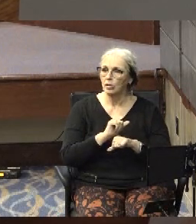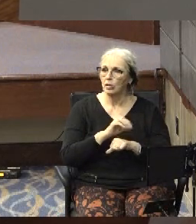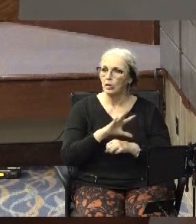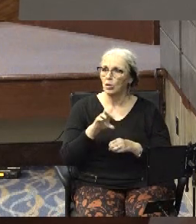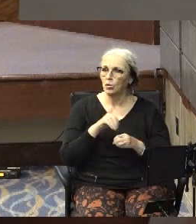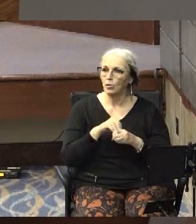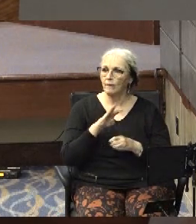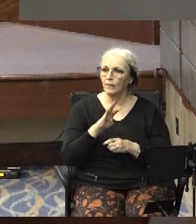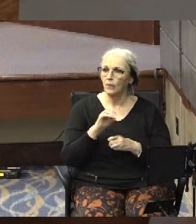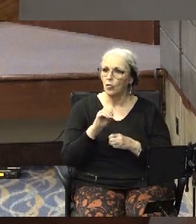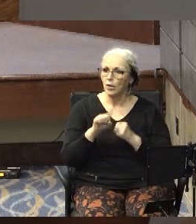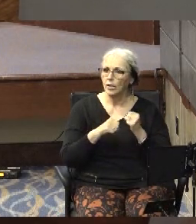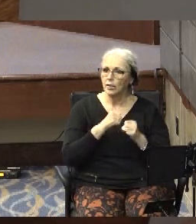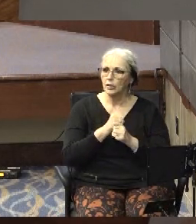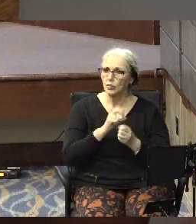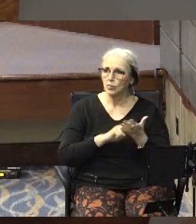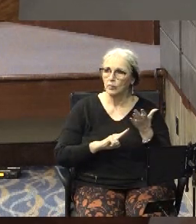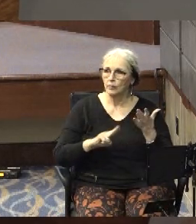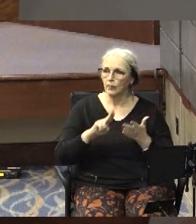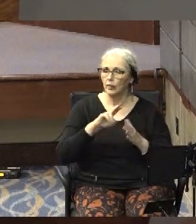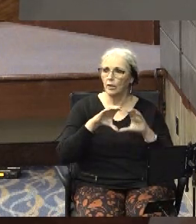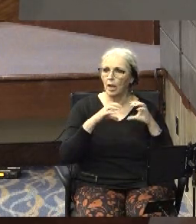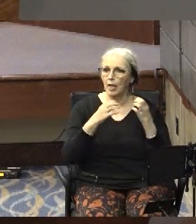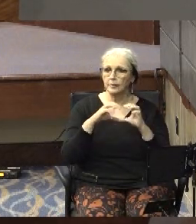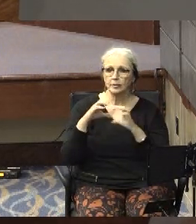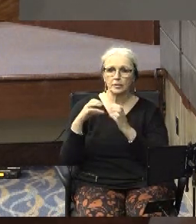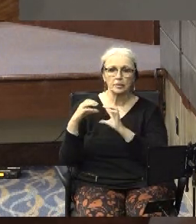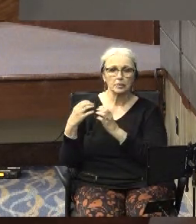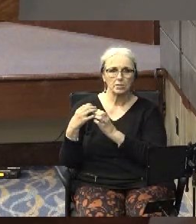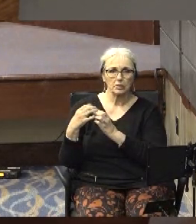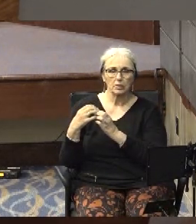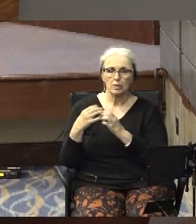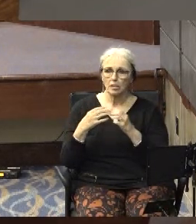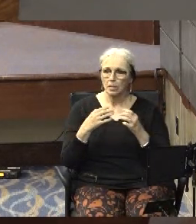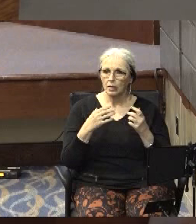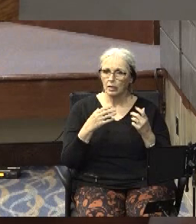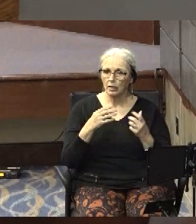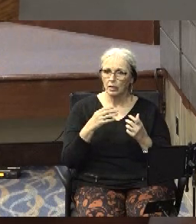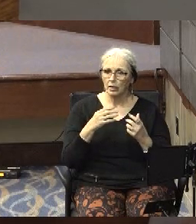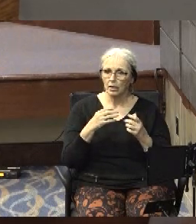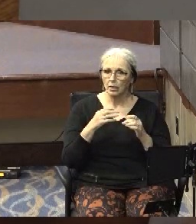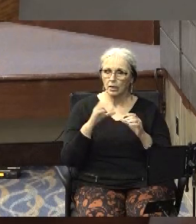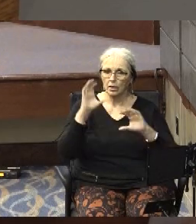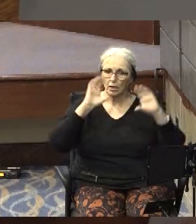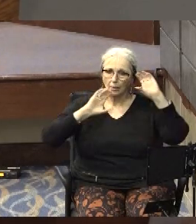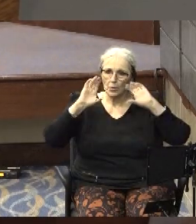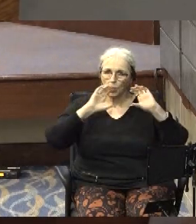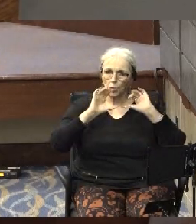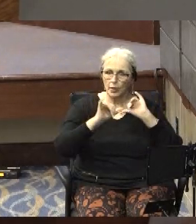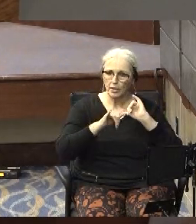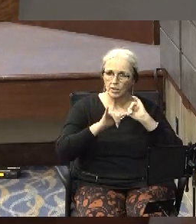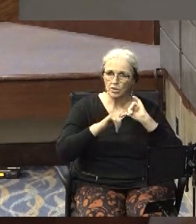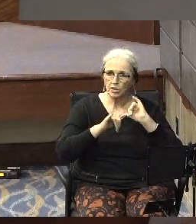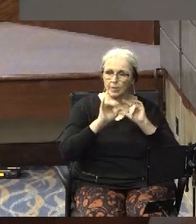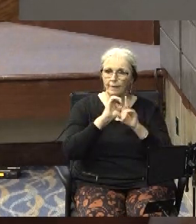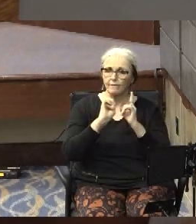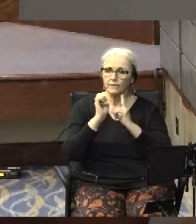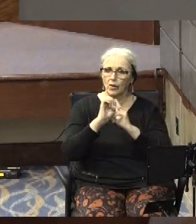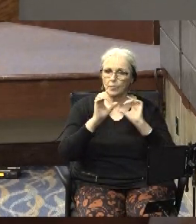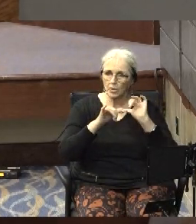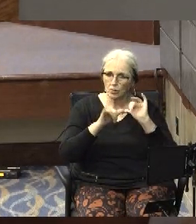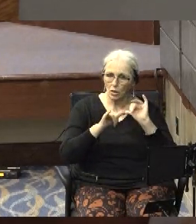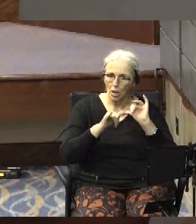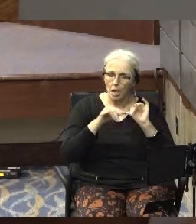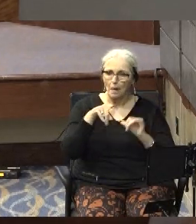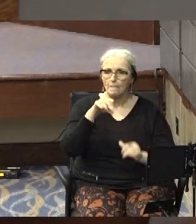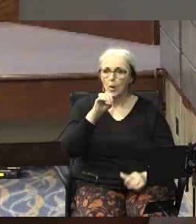of teaching university-level courses in chemical engineering, environmental engineering, pollution